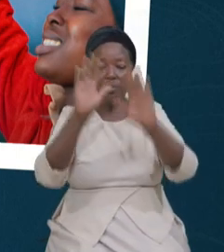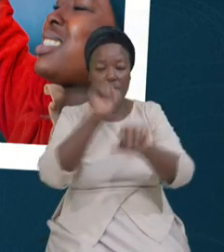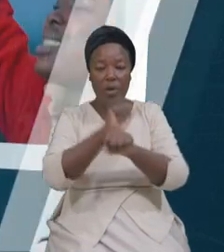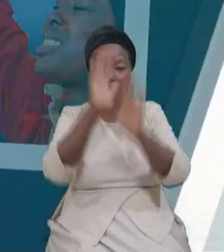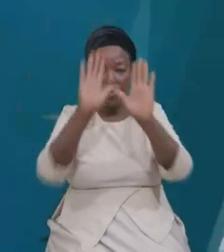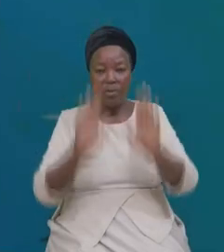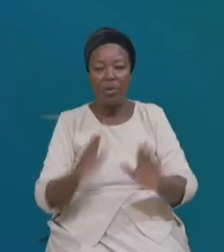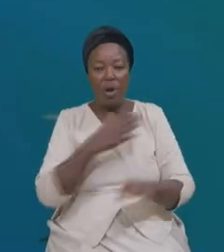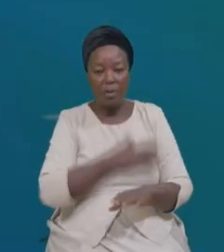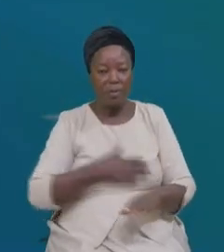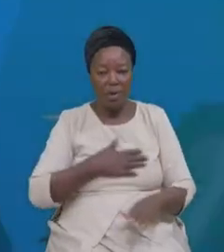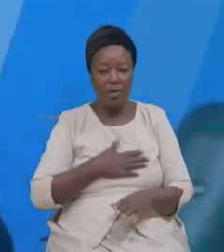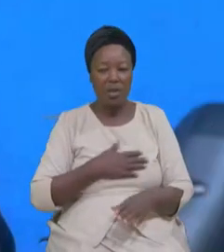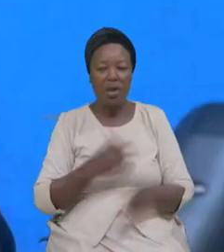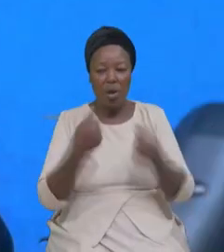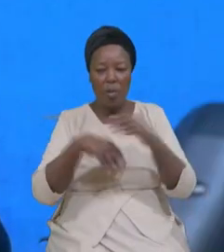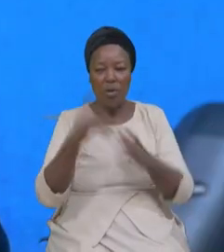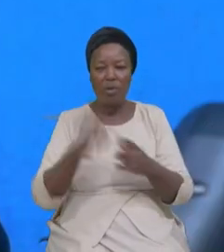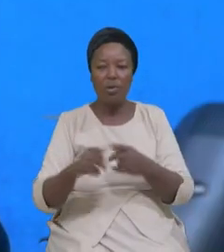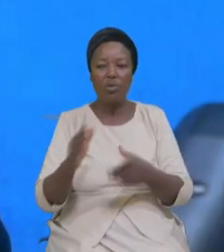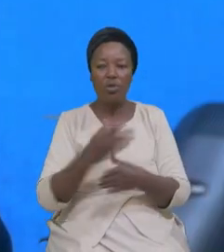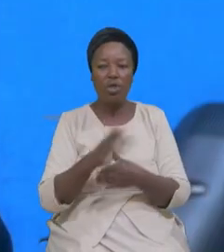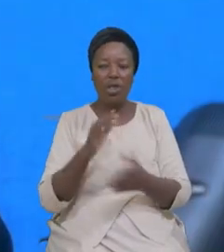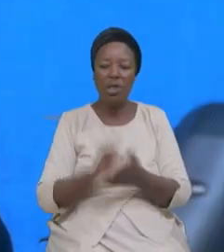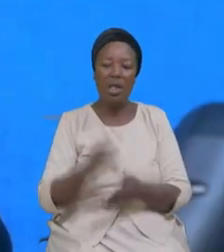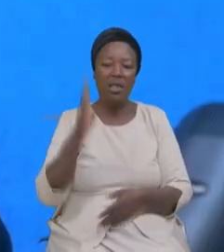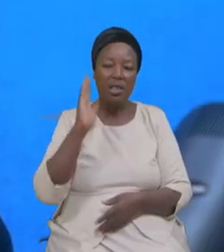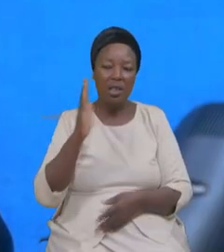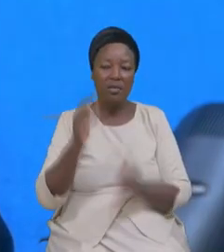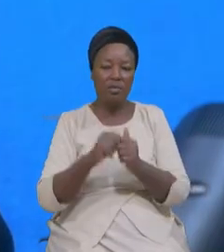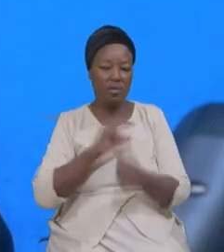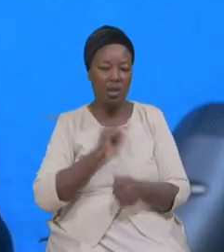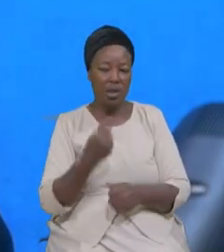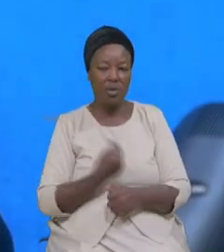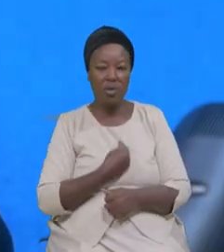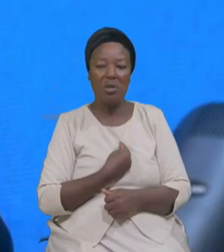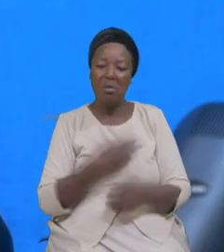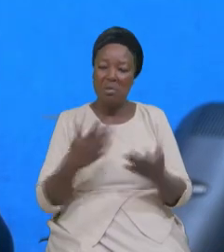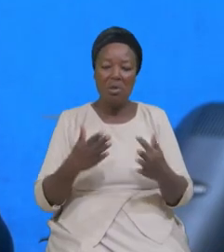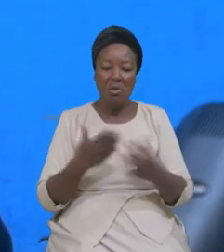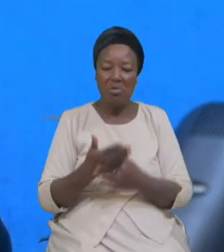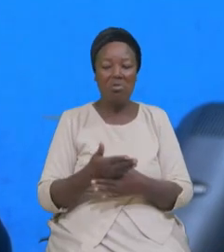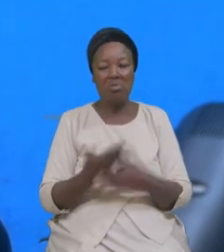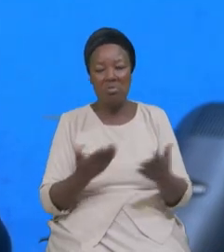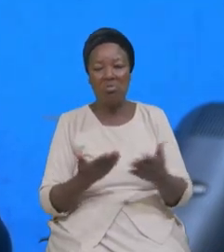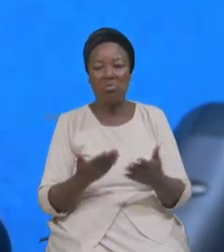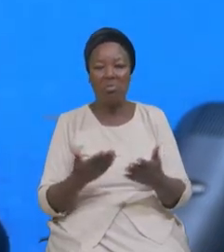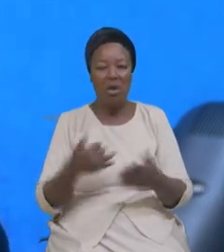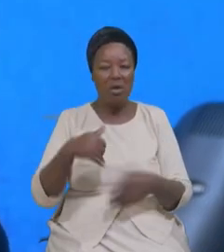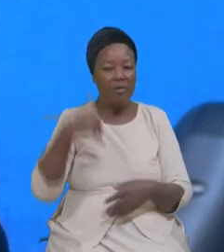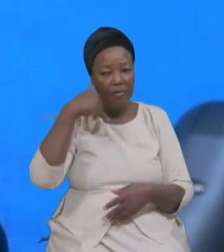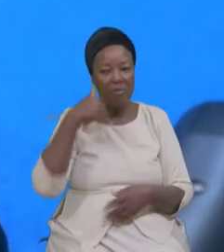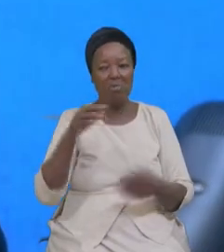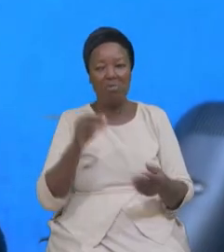the WhatsApp number being displayed or testimony link on the screen. You can